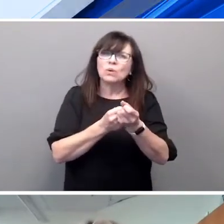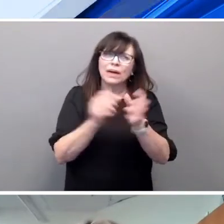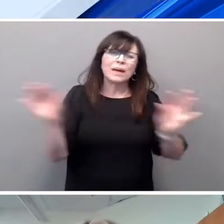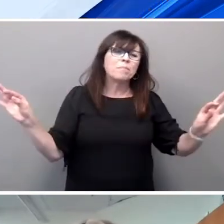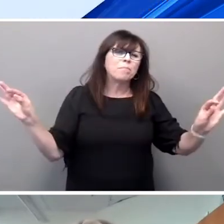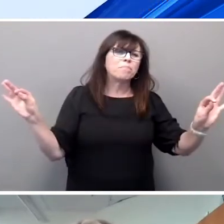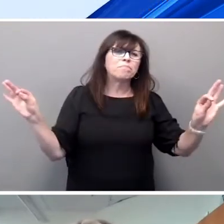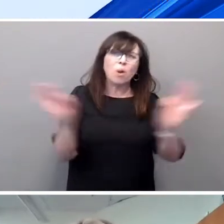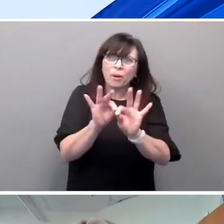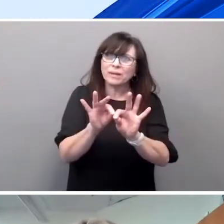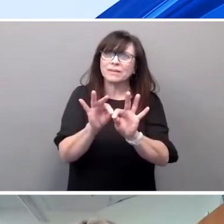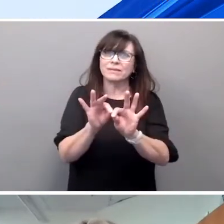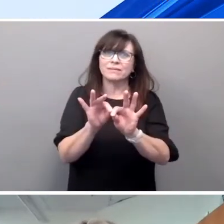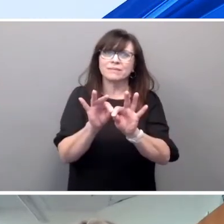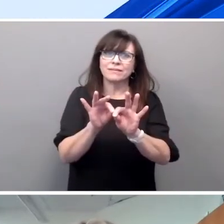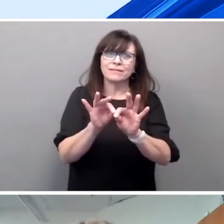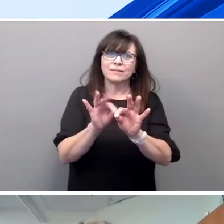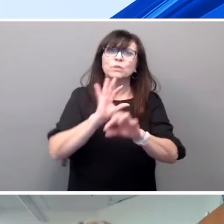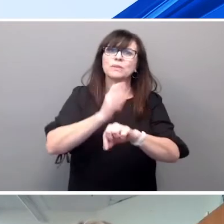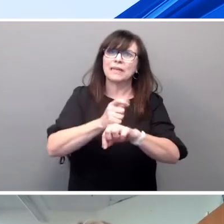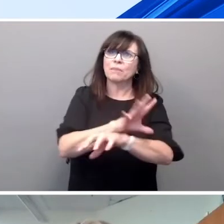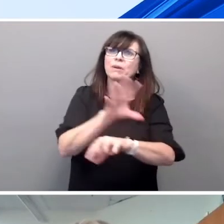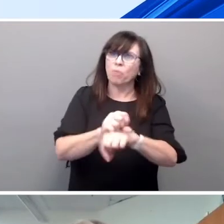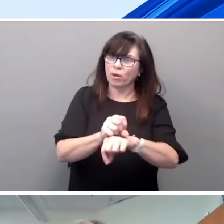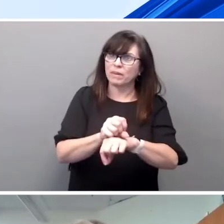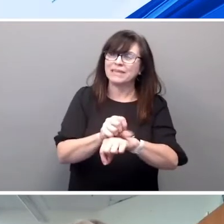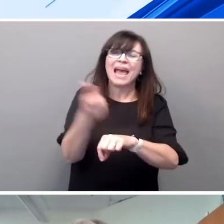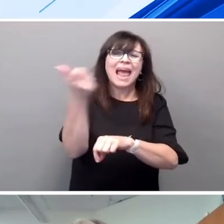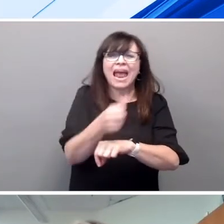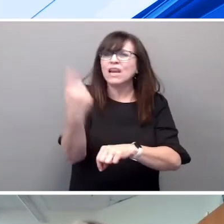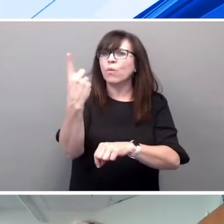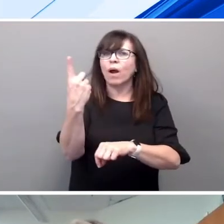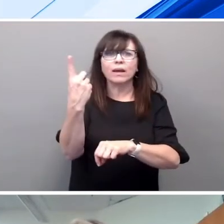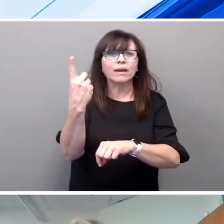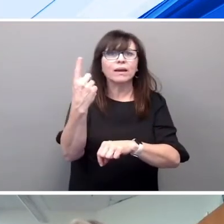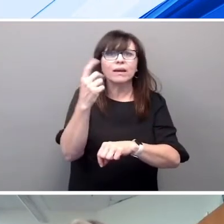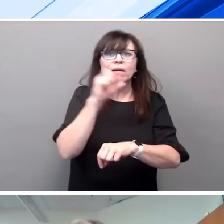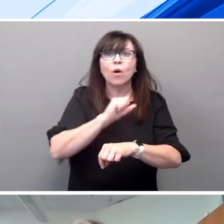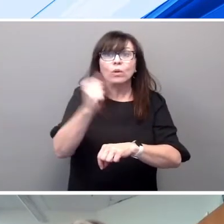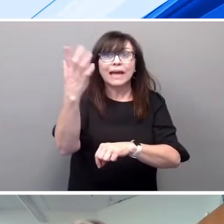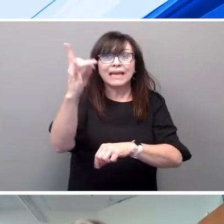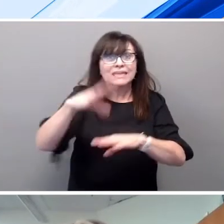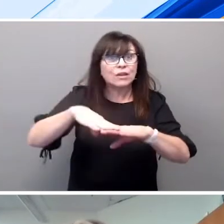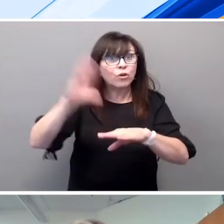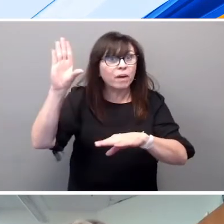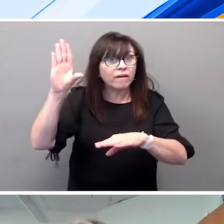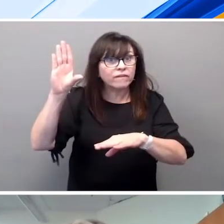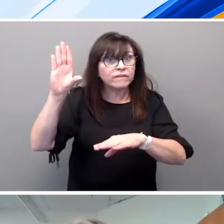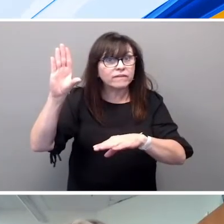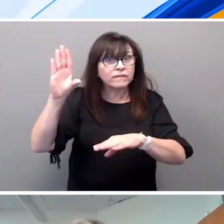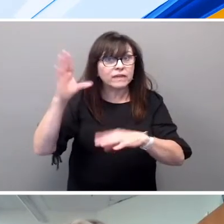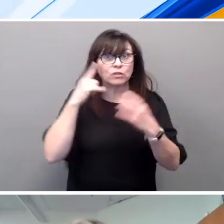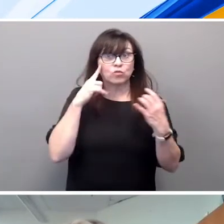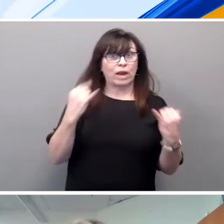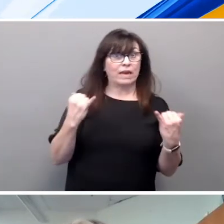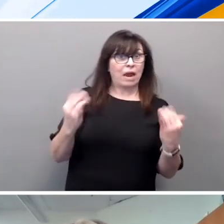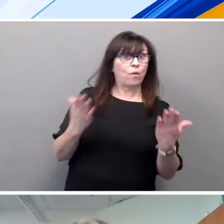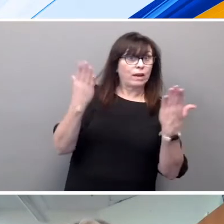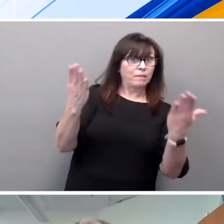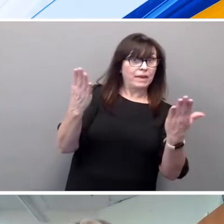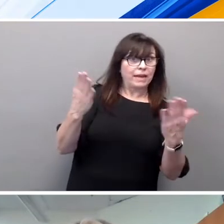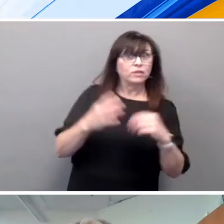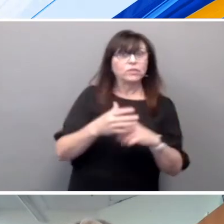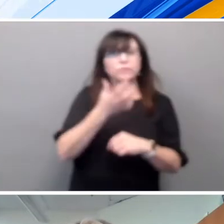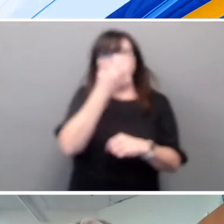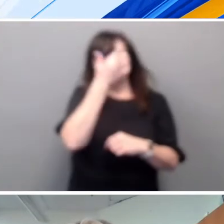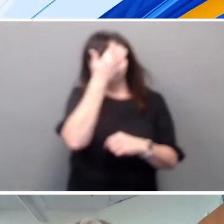to seek out that booster, and that's anybody 18 and over, I believe is the current recommendation.